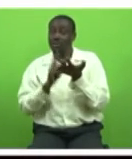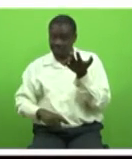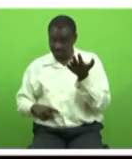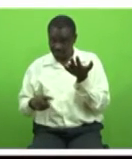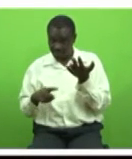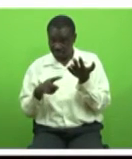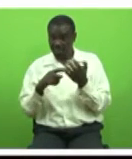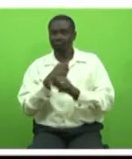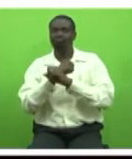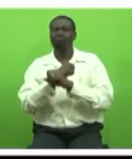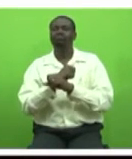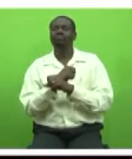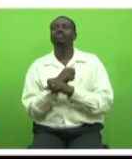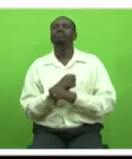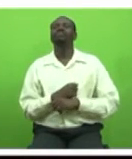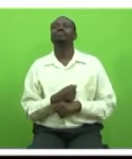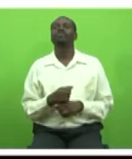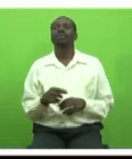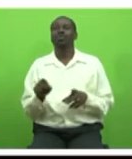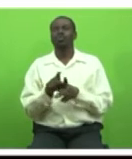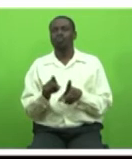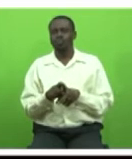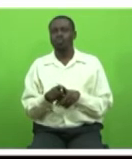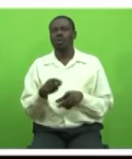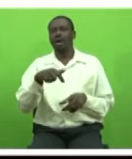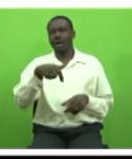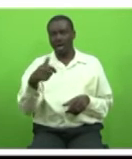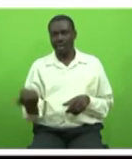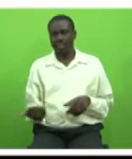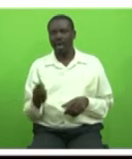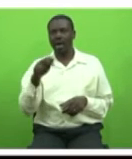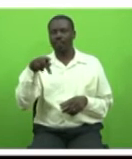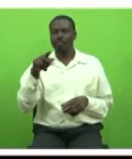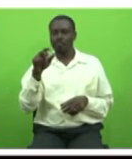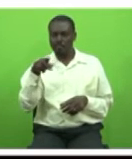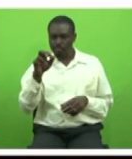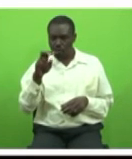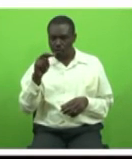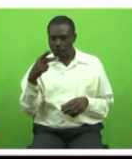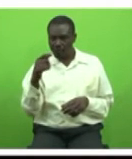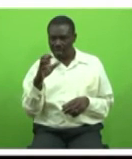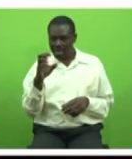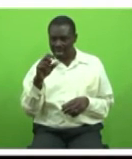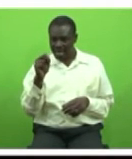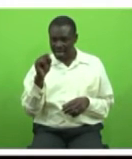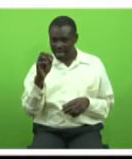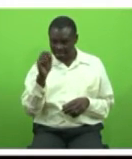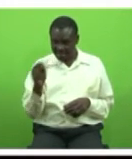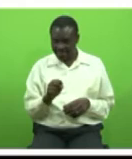Prophylaxis. STI prophylaxis should be offered to all survivors of sexual